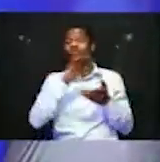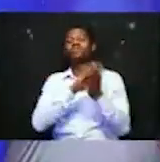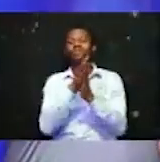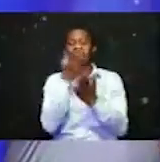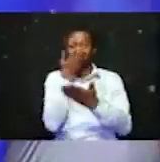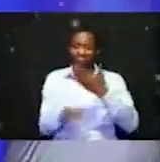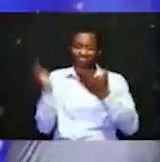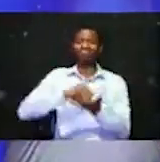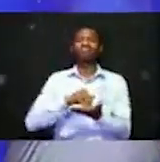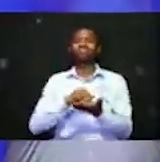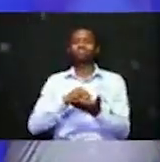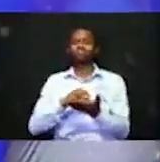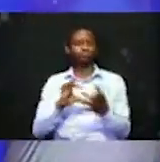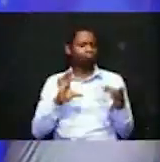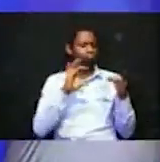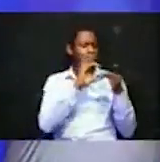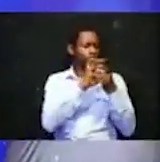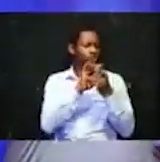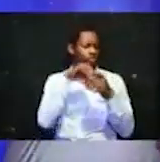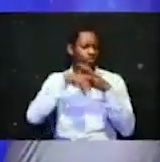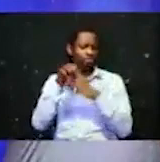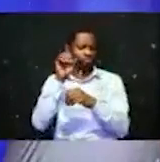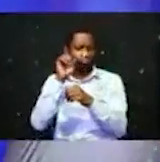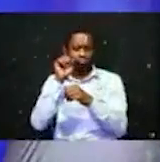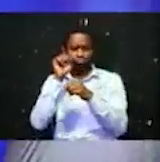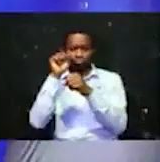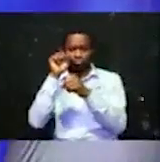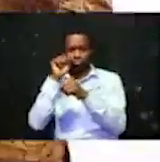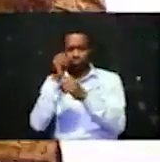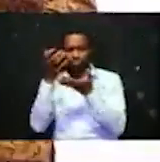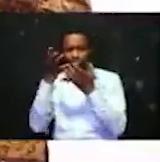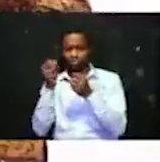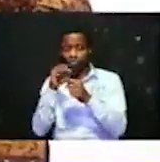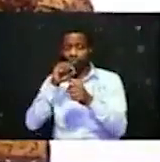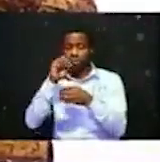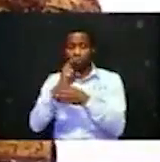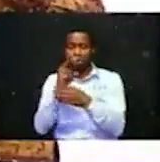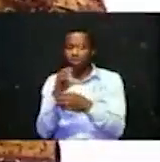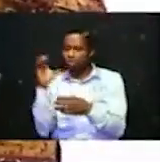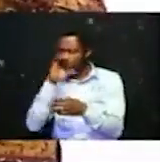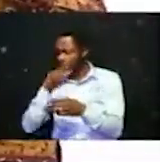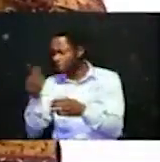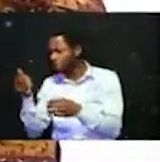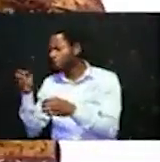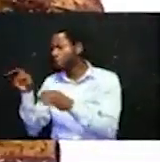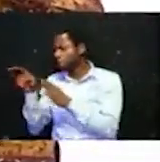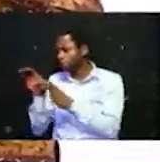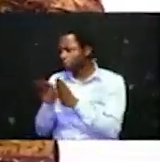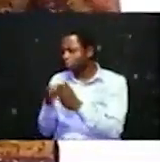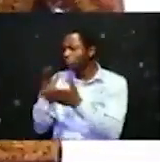again. Join us in worship or look for any Bible believing church